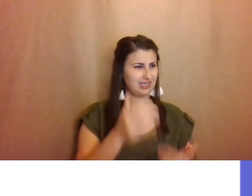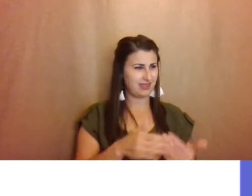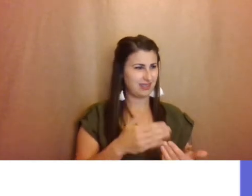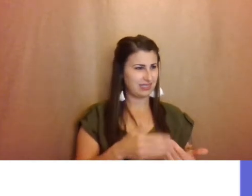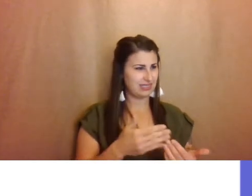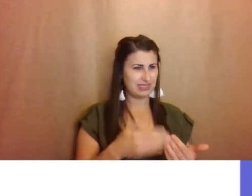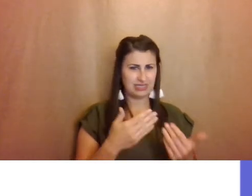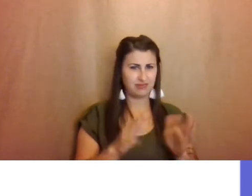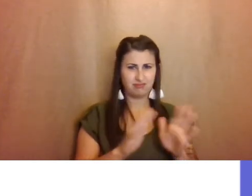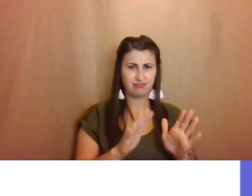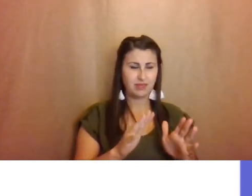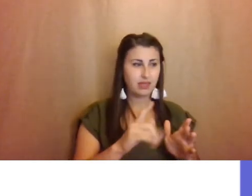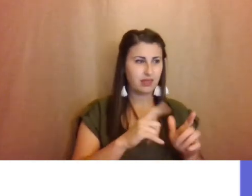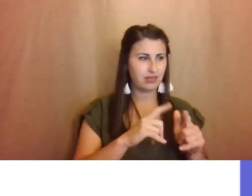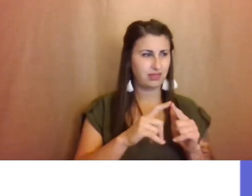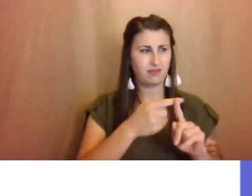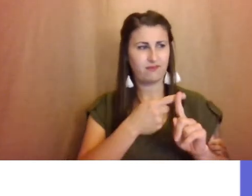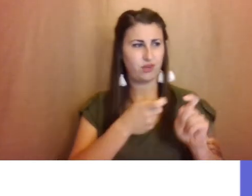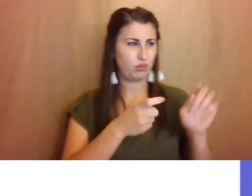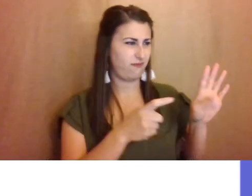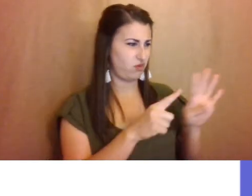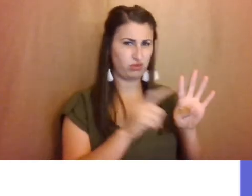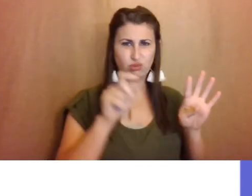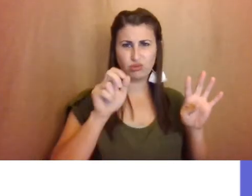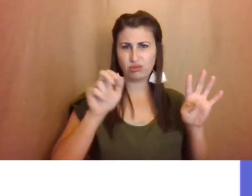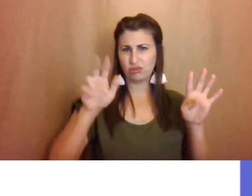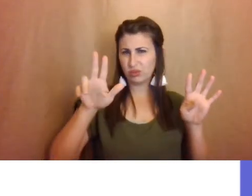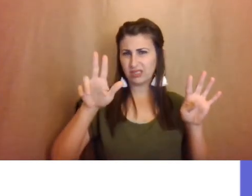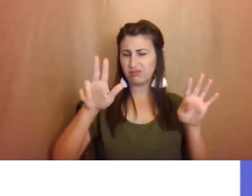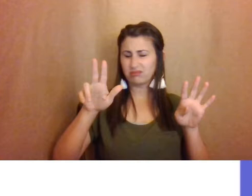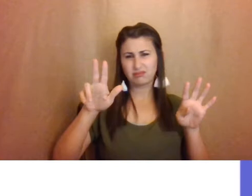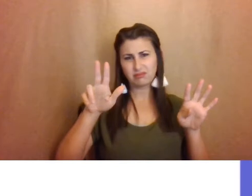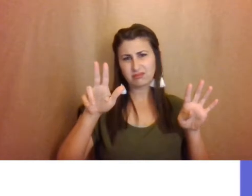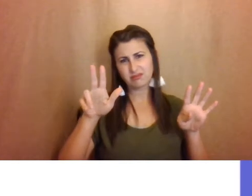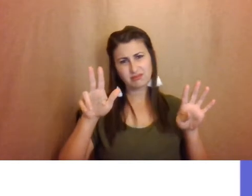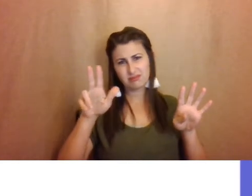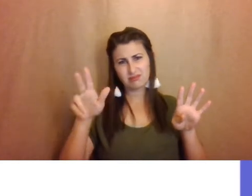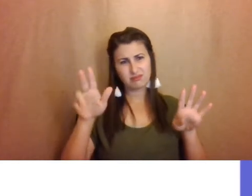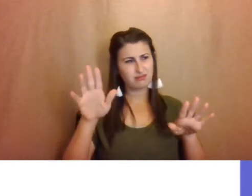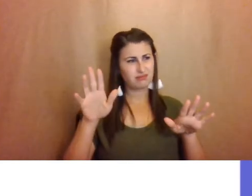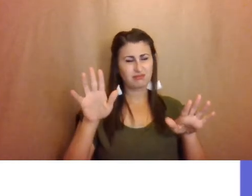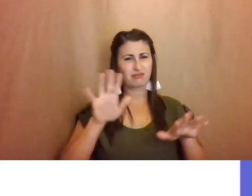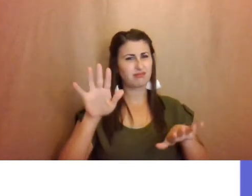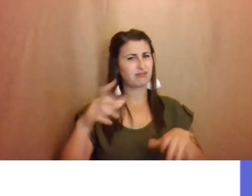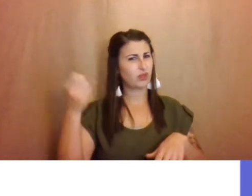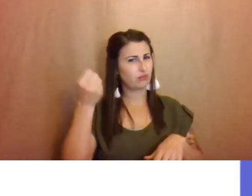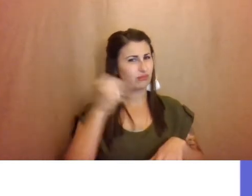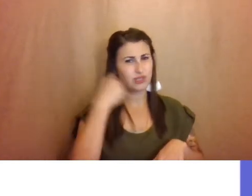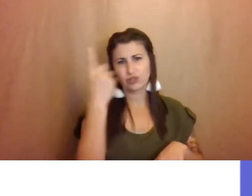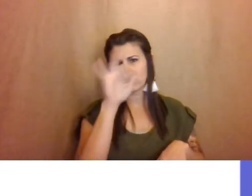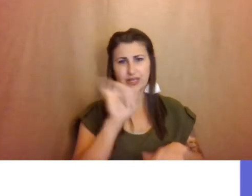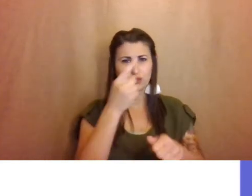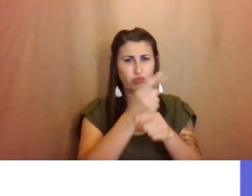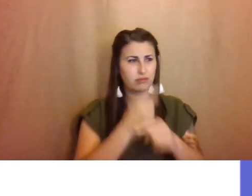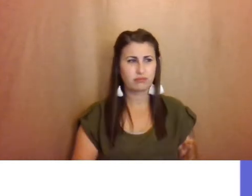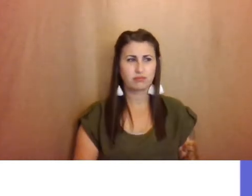very easily. And then from 4 to 3, let's come back to that one. That one doesn't